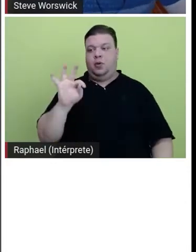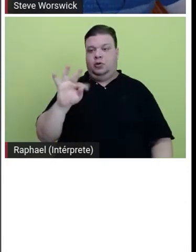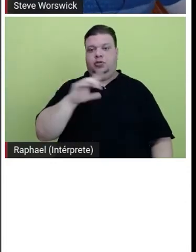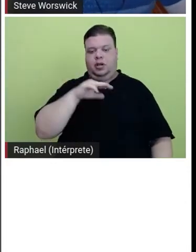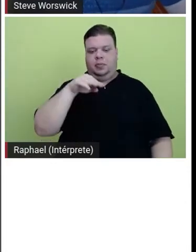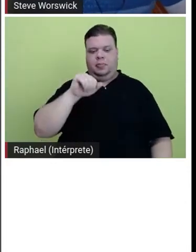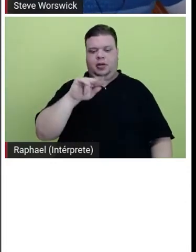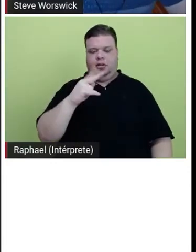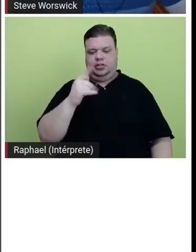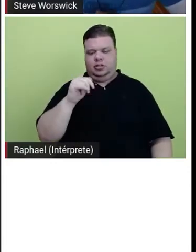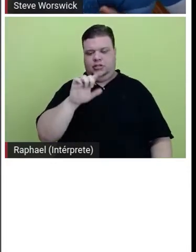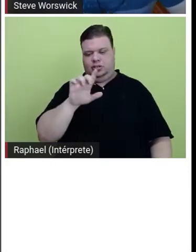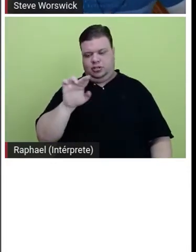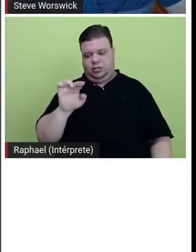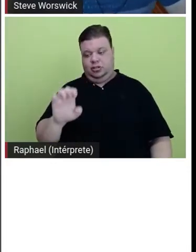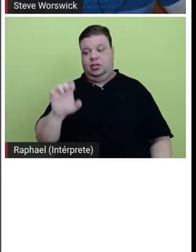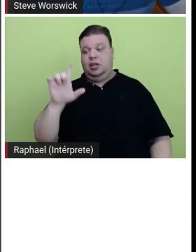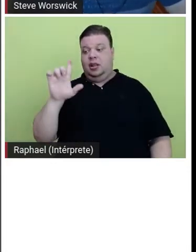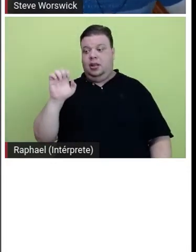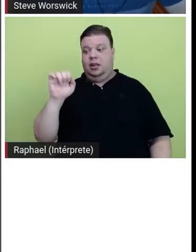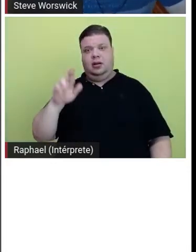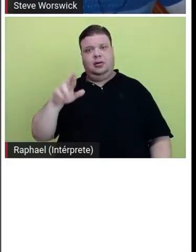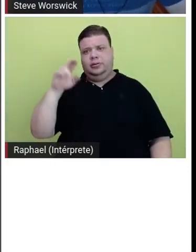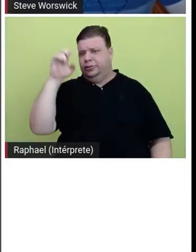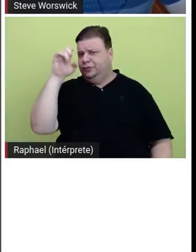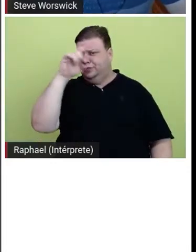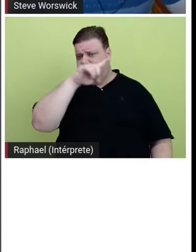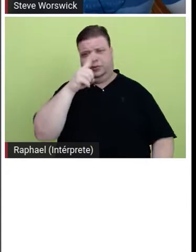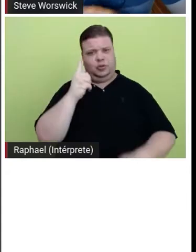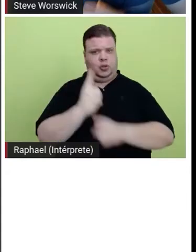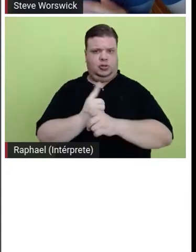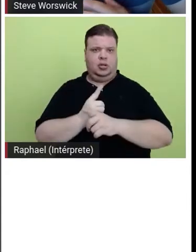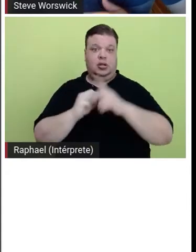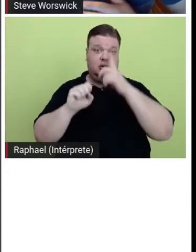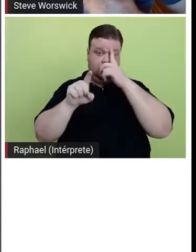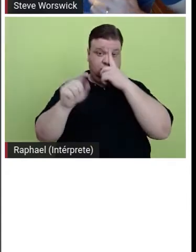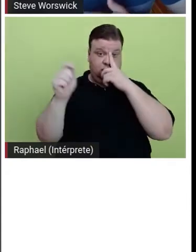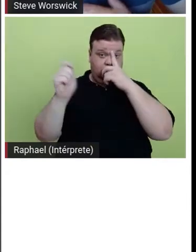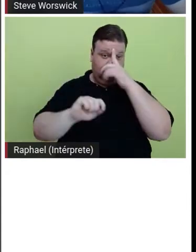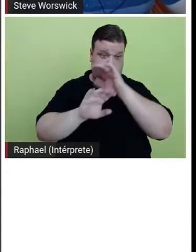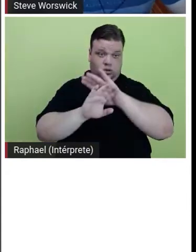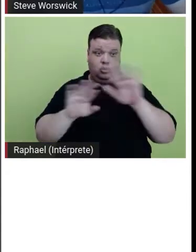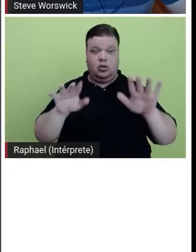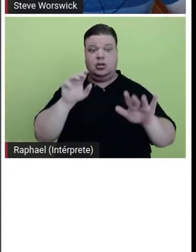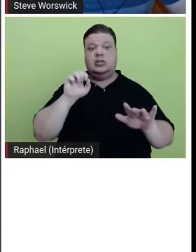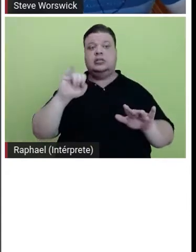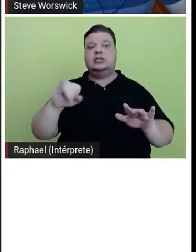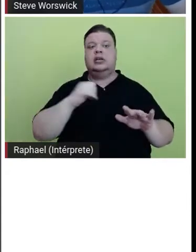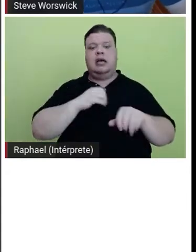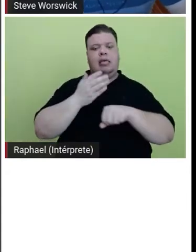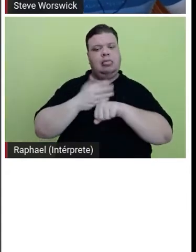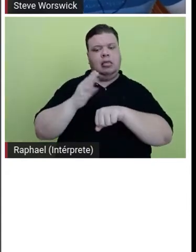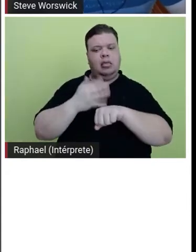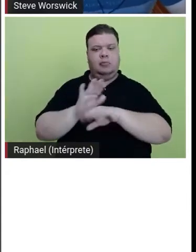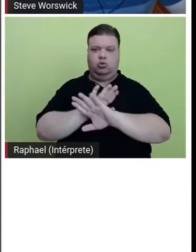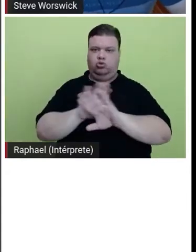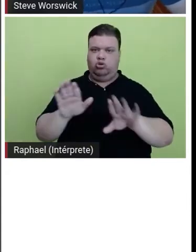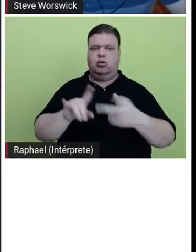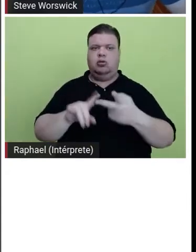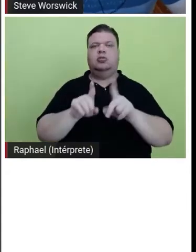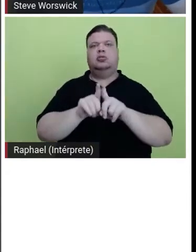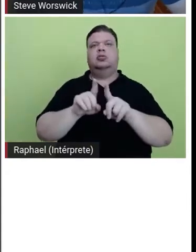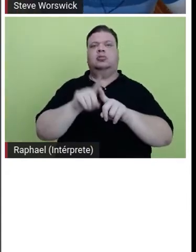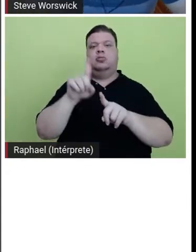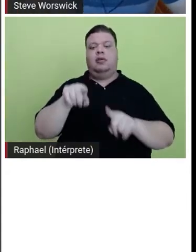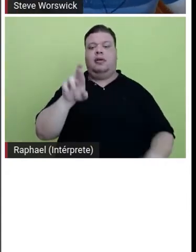of a day sometimes if it's a bad answer. But I know that hand coding all of Kooky's responses, she's not